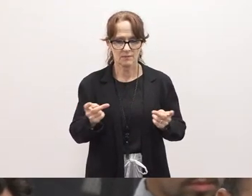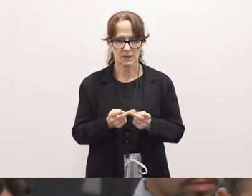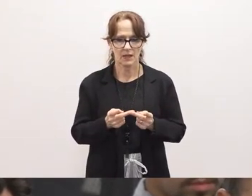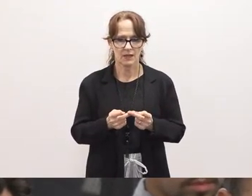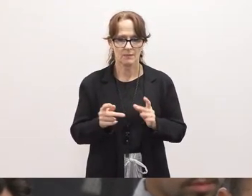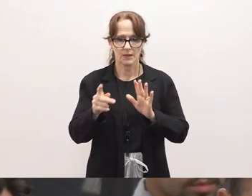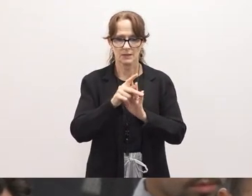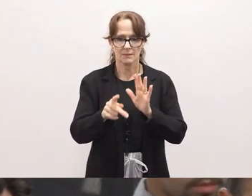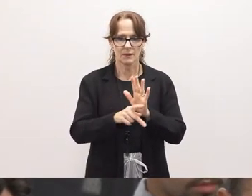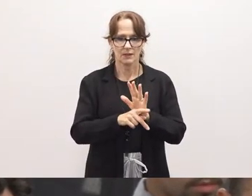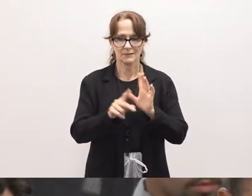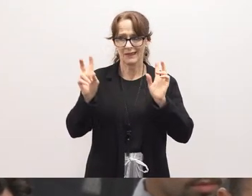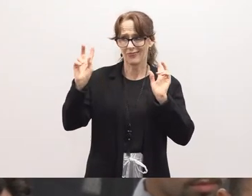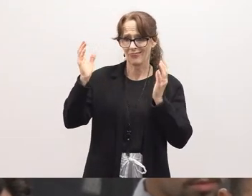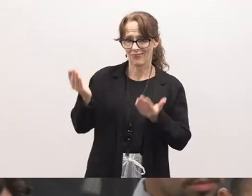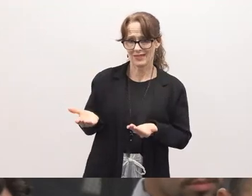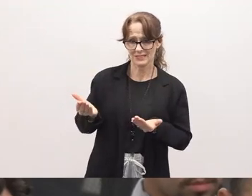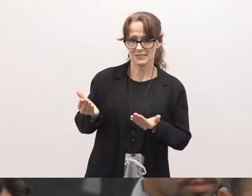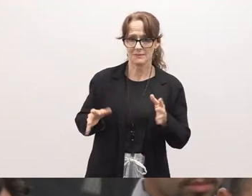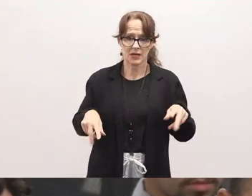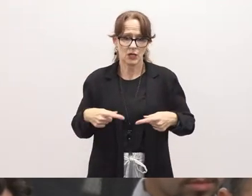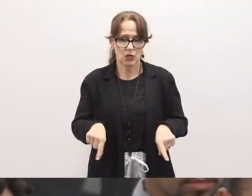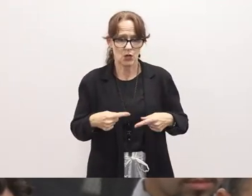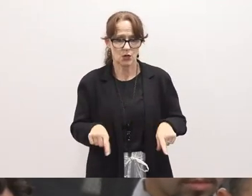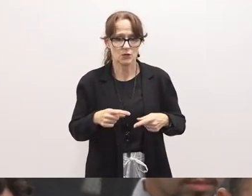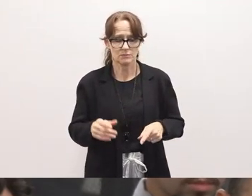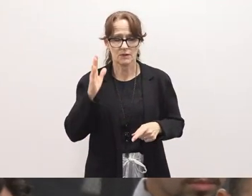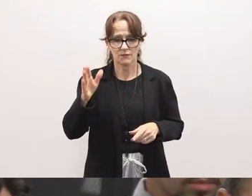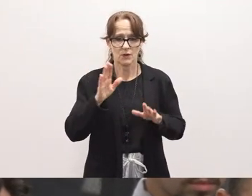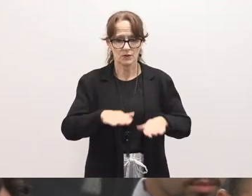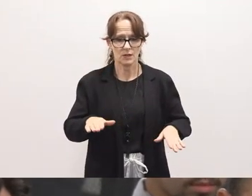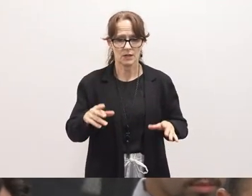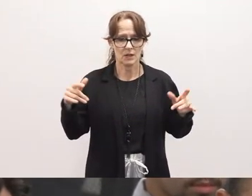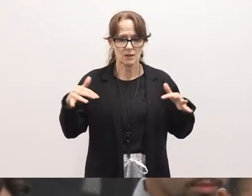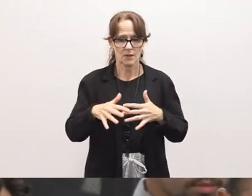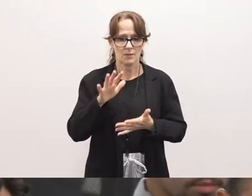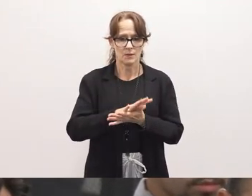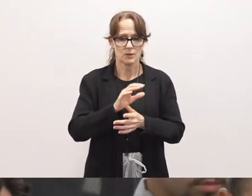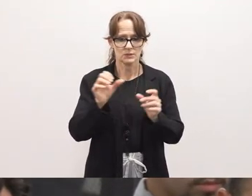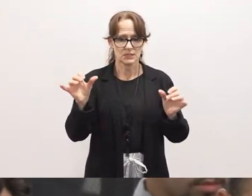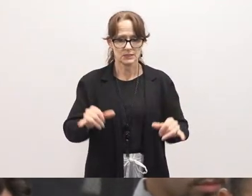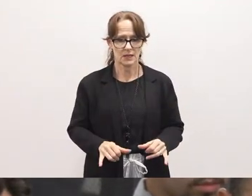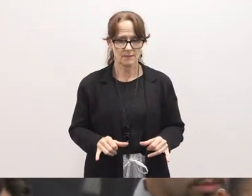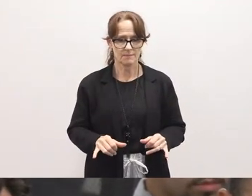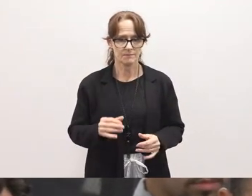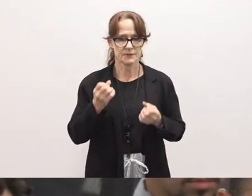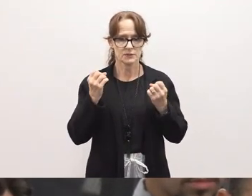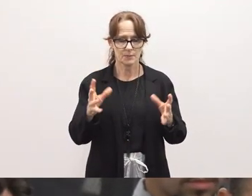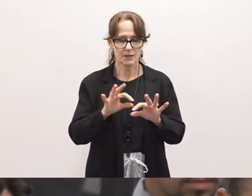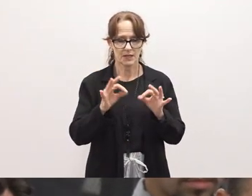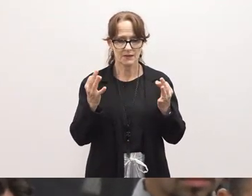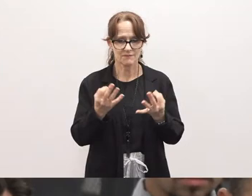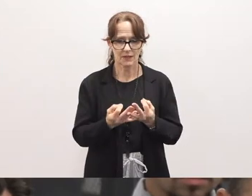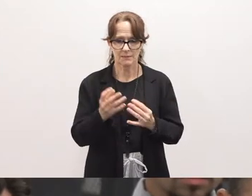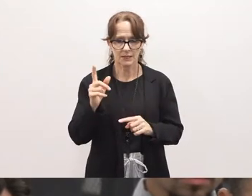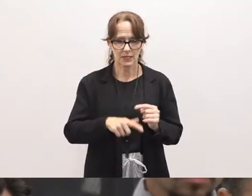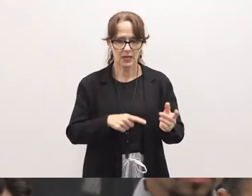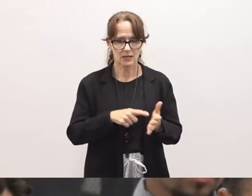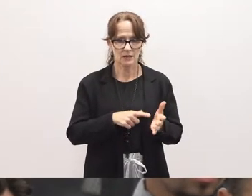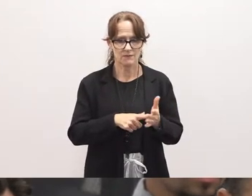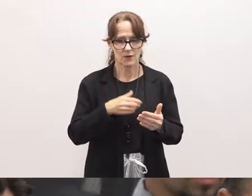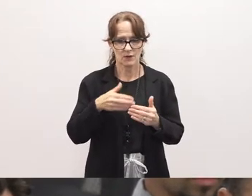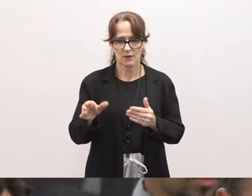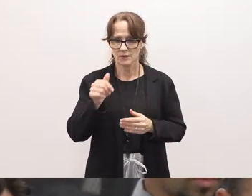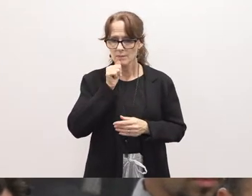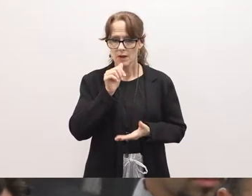But it's policies like this that would make me really nervous to put my future kids in the public school system. There are so many families that can't afford to send their